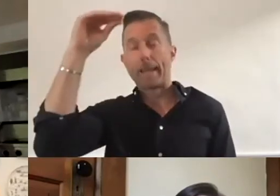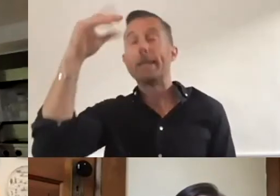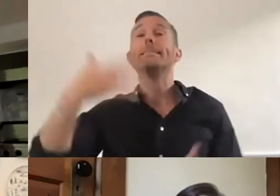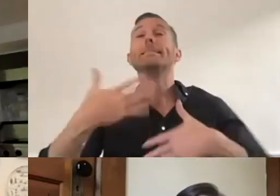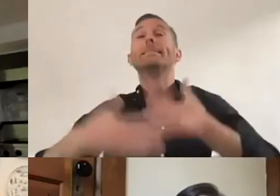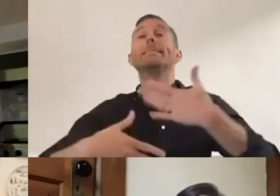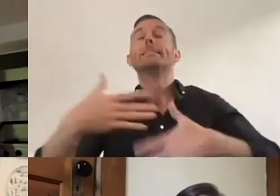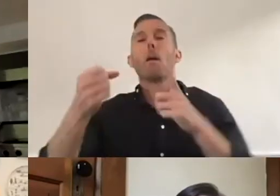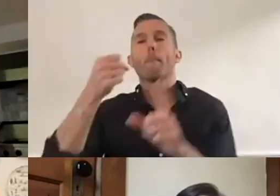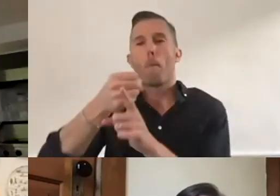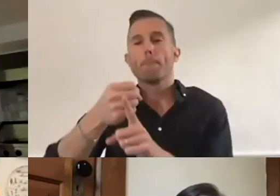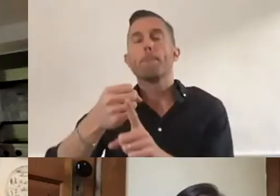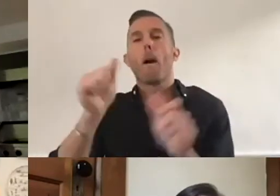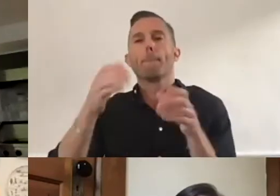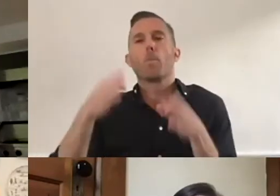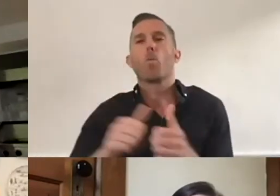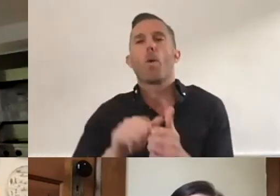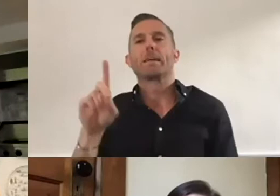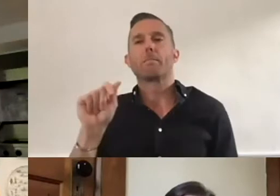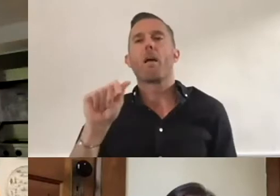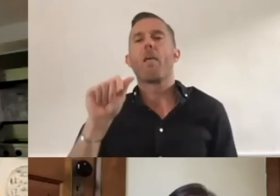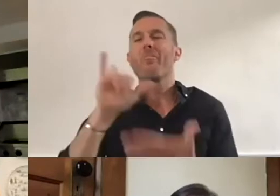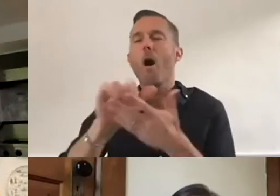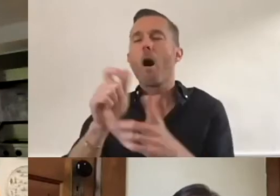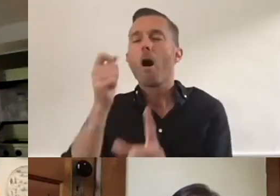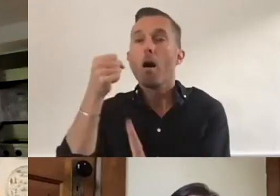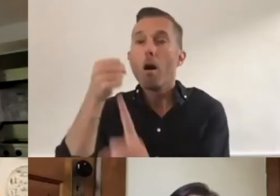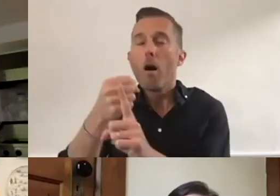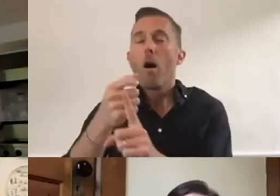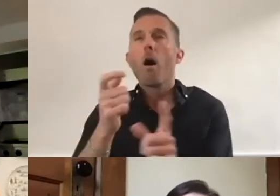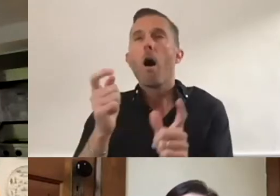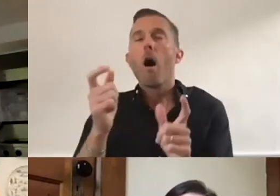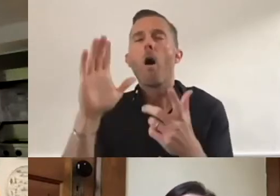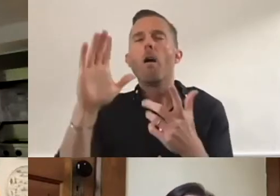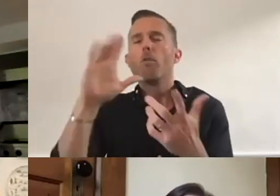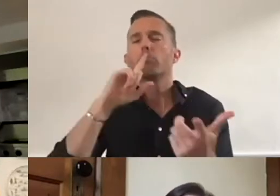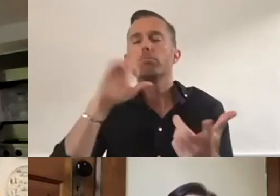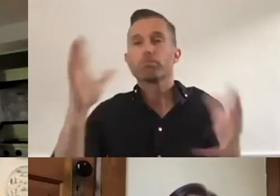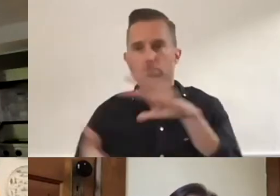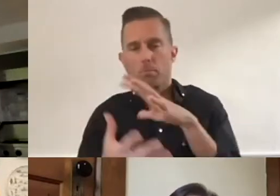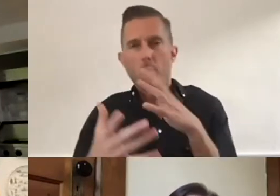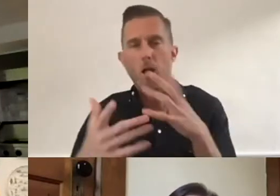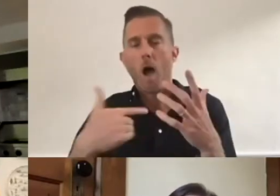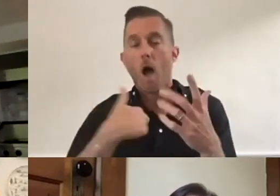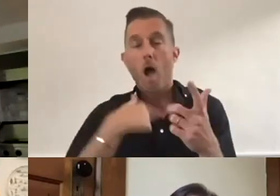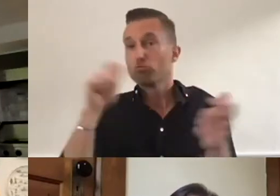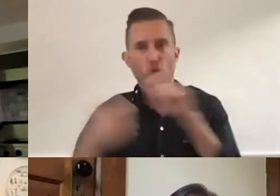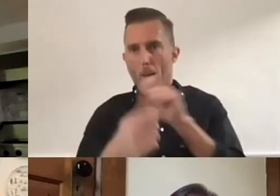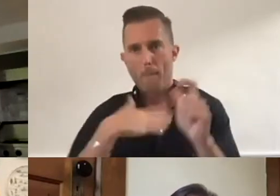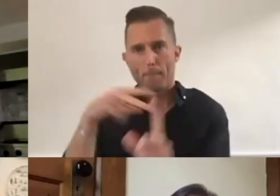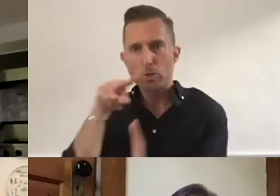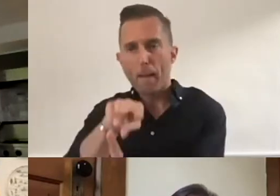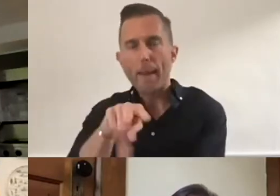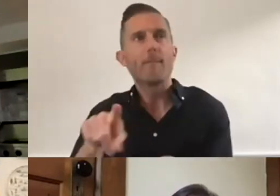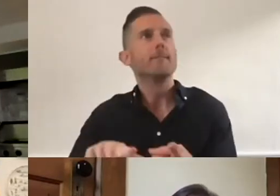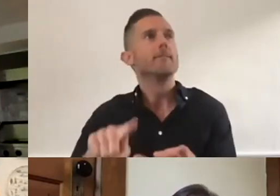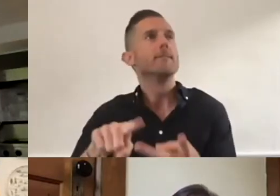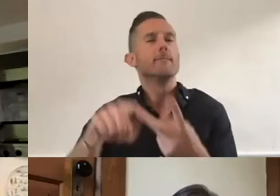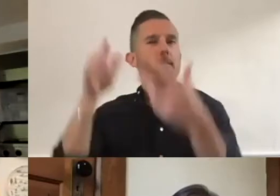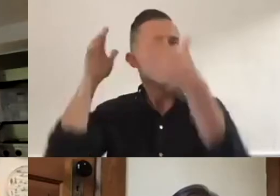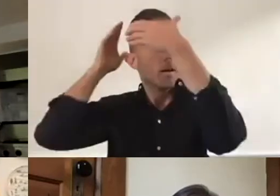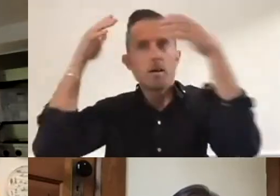disability that all of a sudden had incredible new perspective and understanding